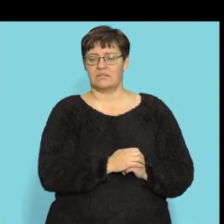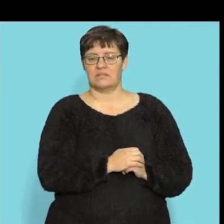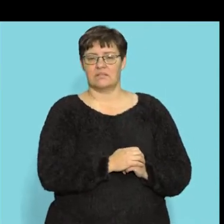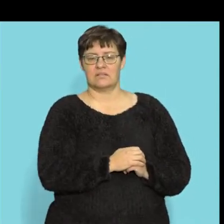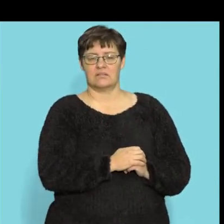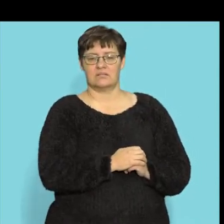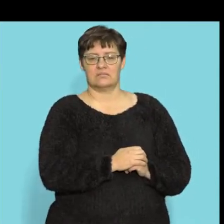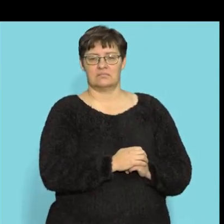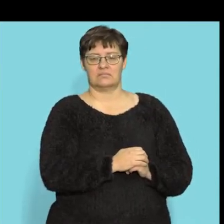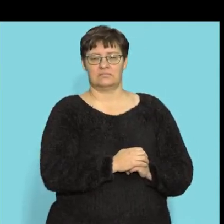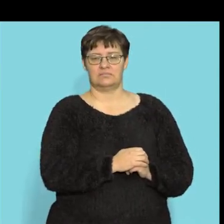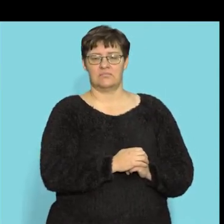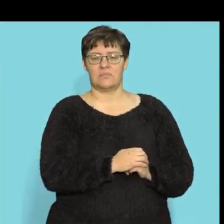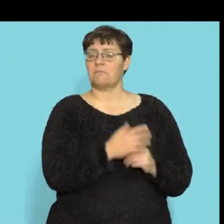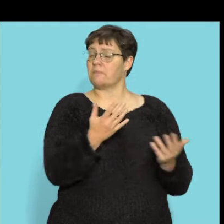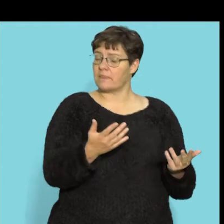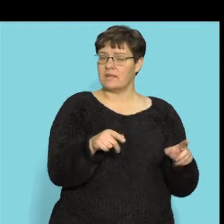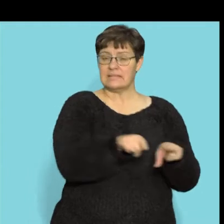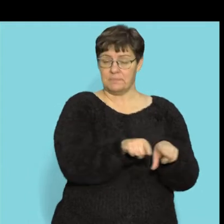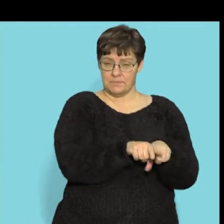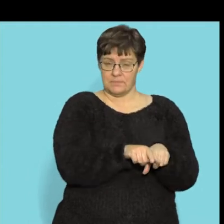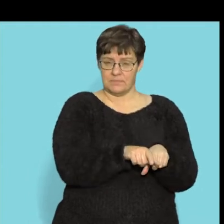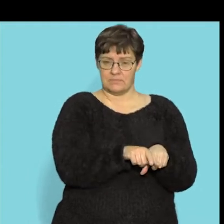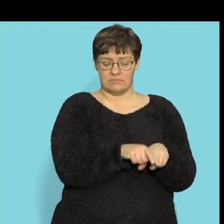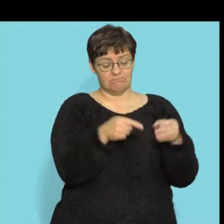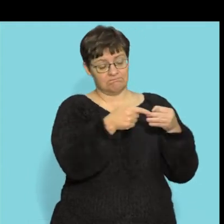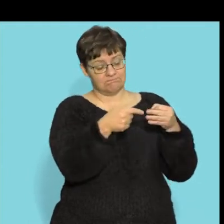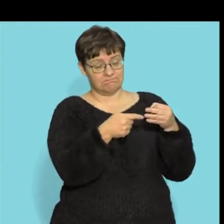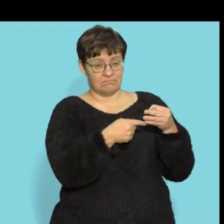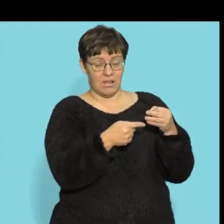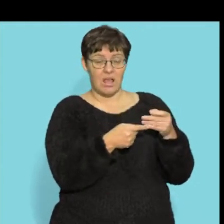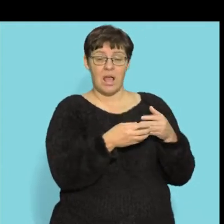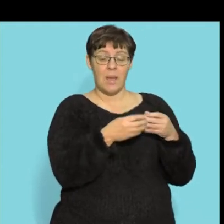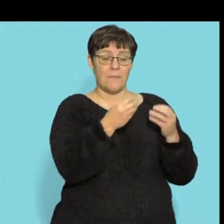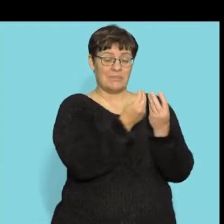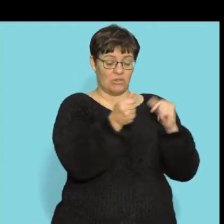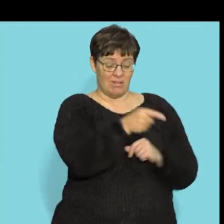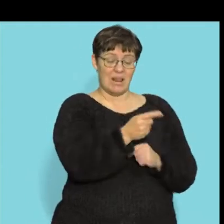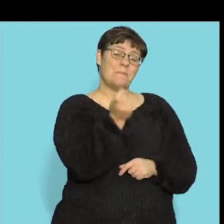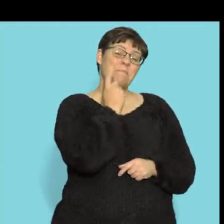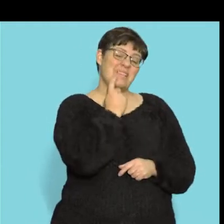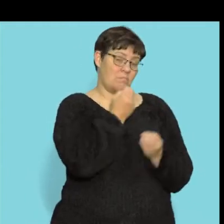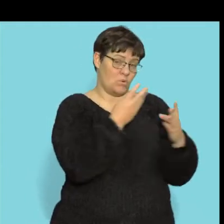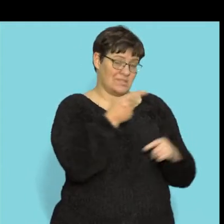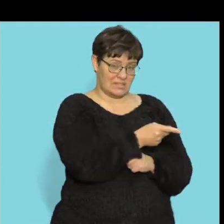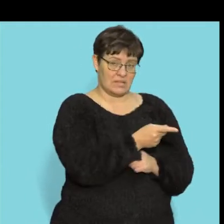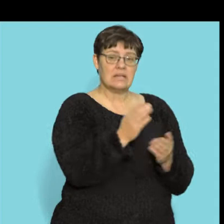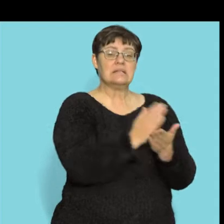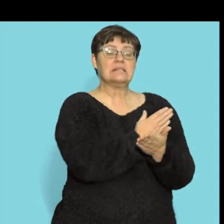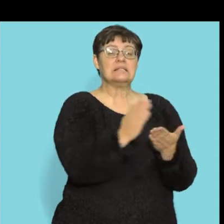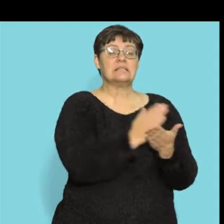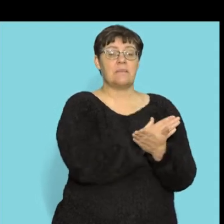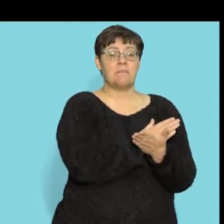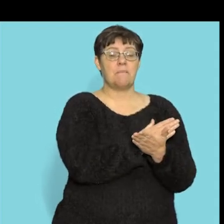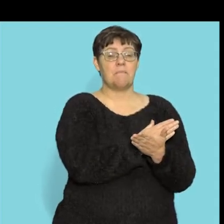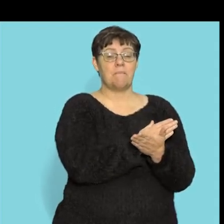position. But also in these conductors, which are usually metals, some of the electrons are free to move. Right.